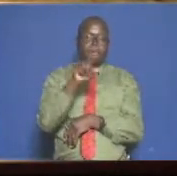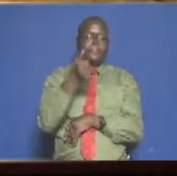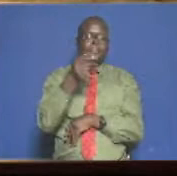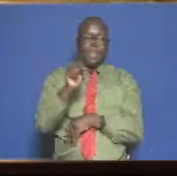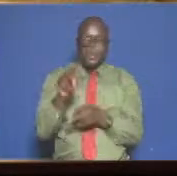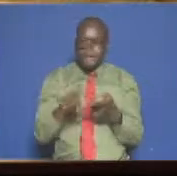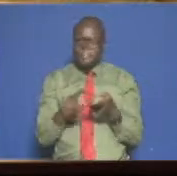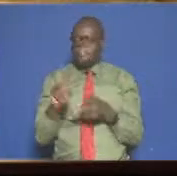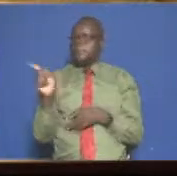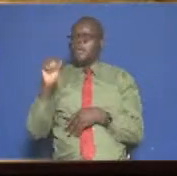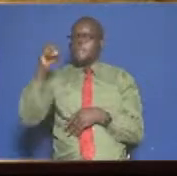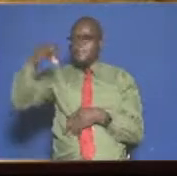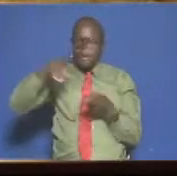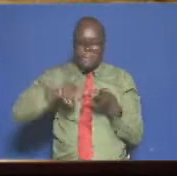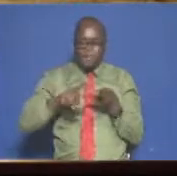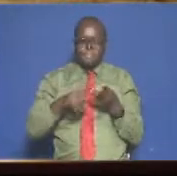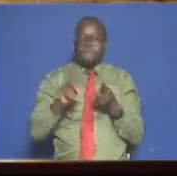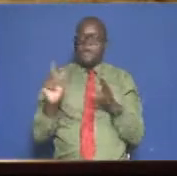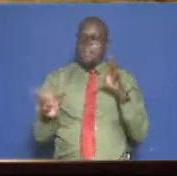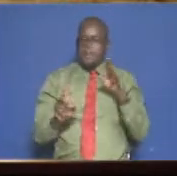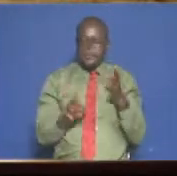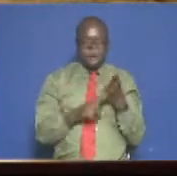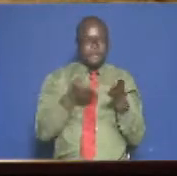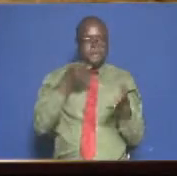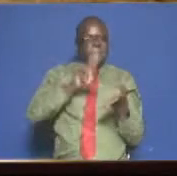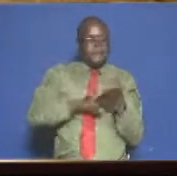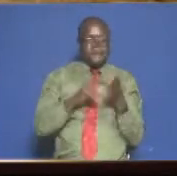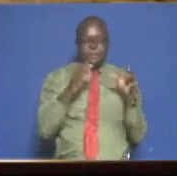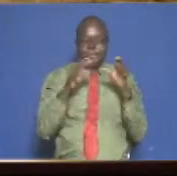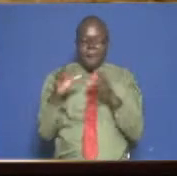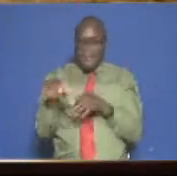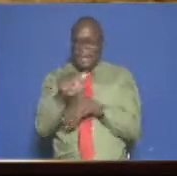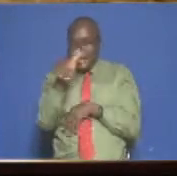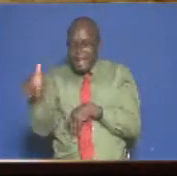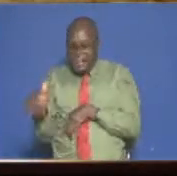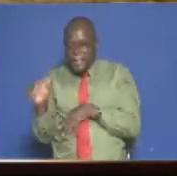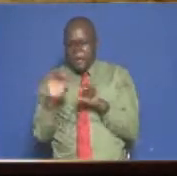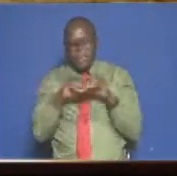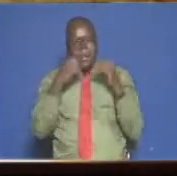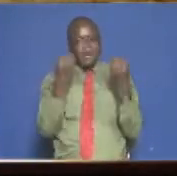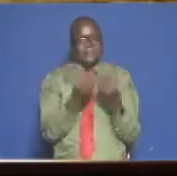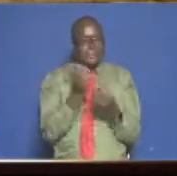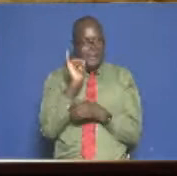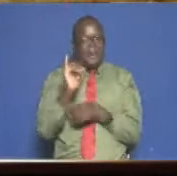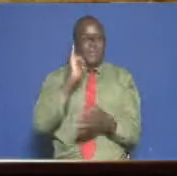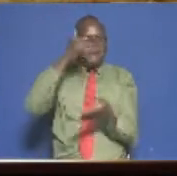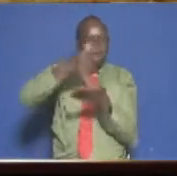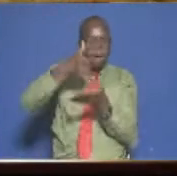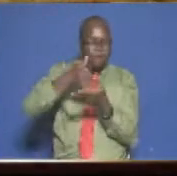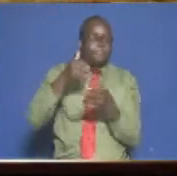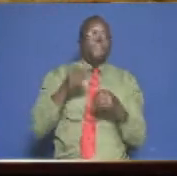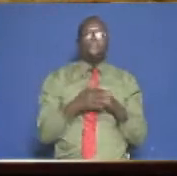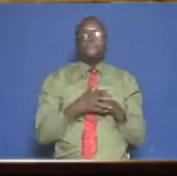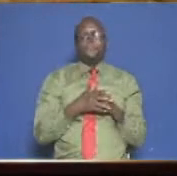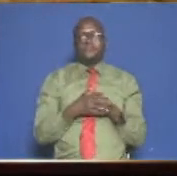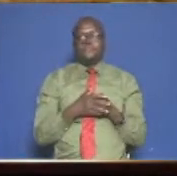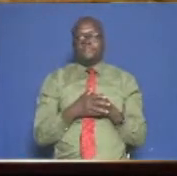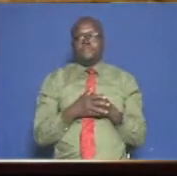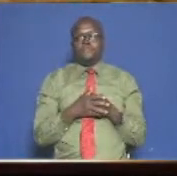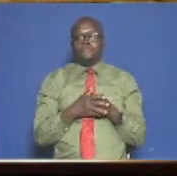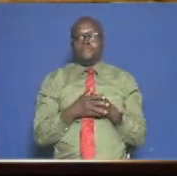the registrar of companies, and any other body that you